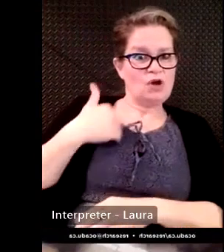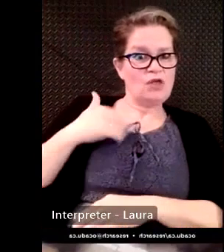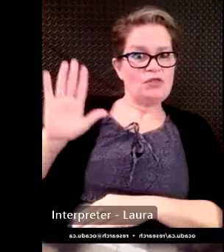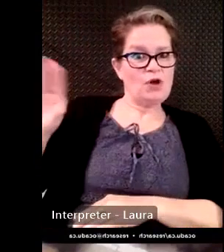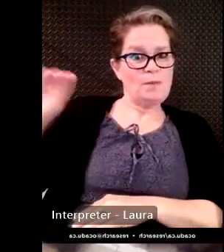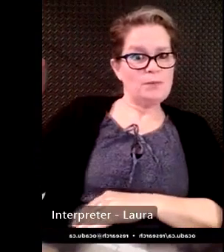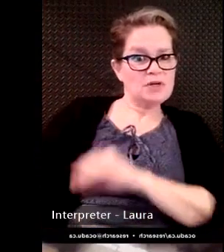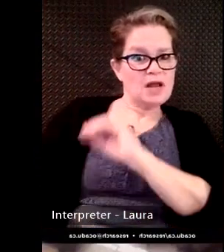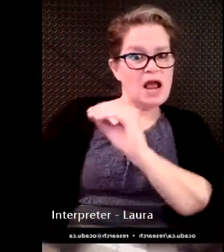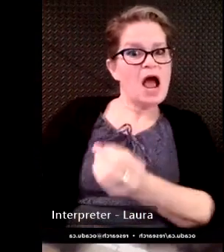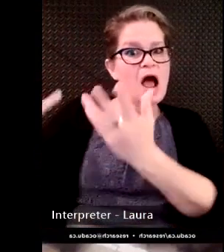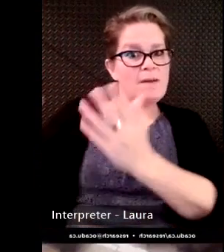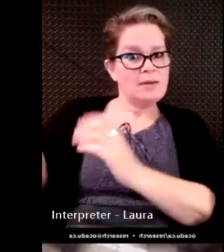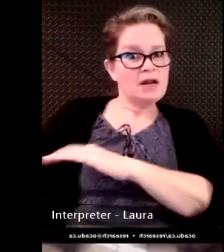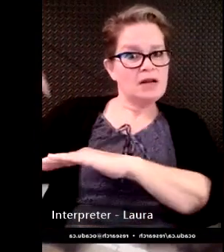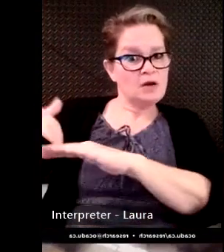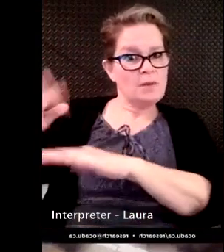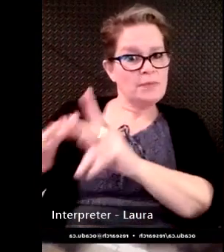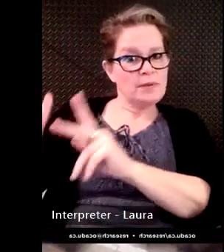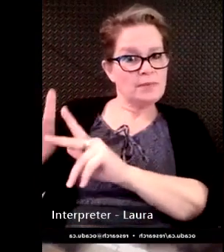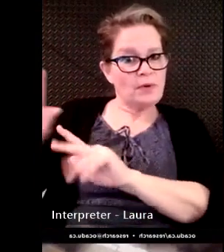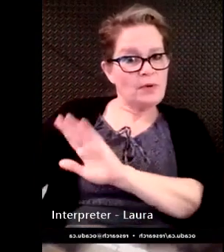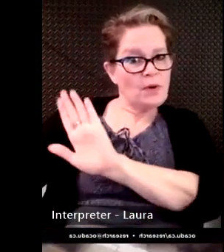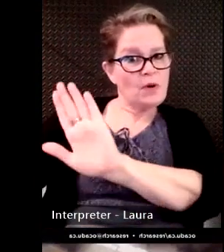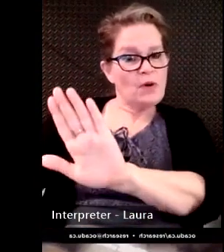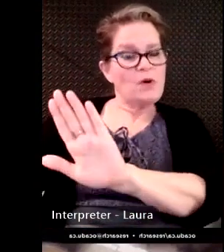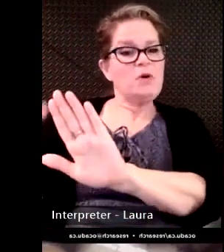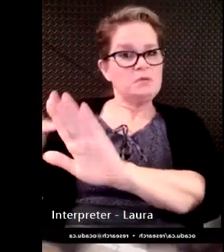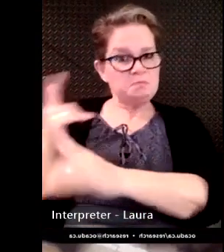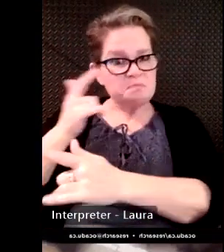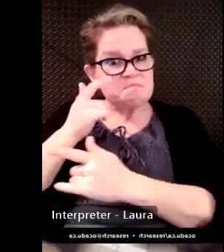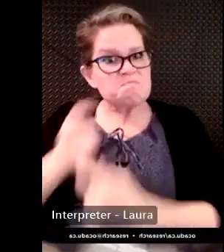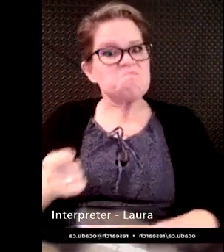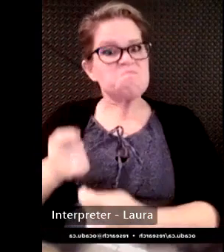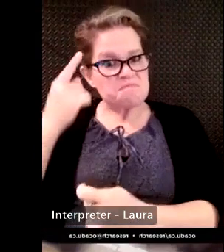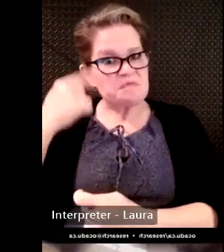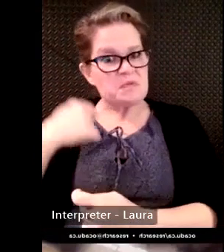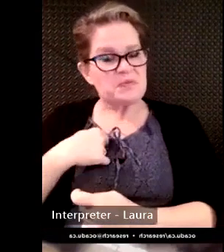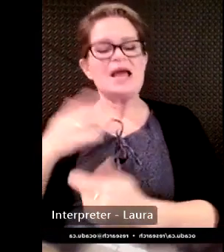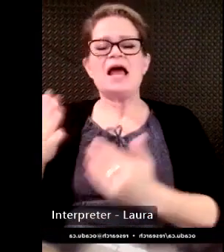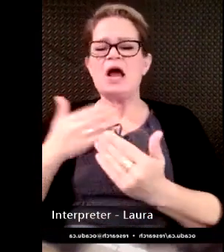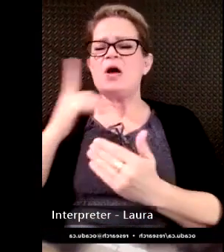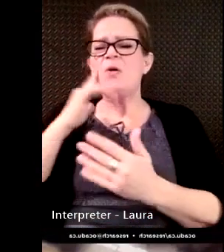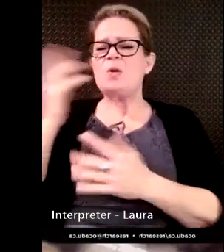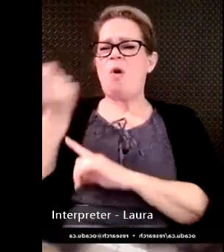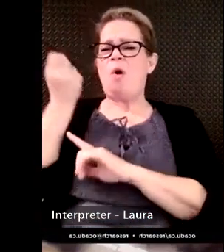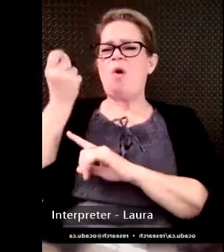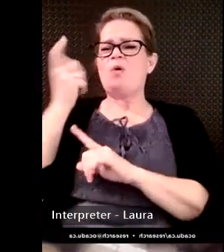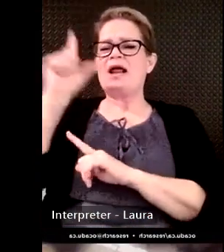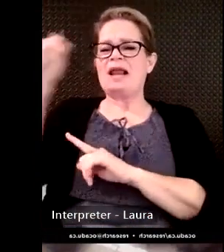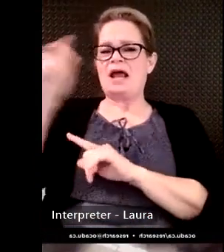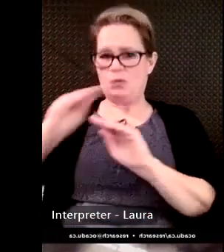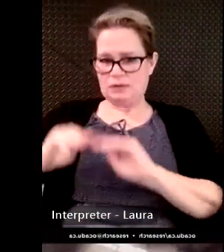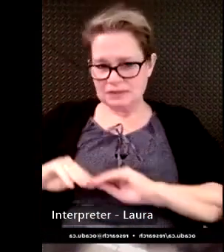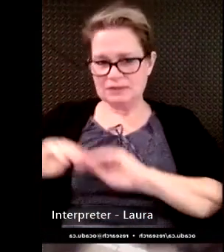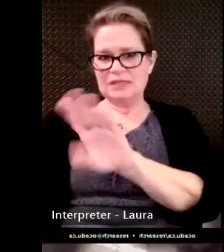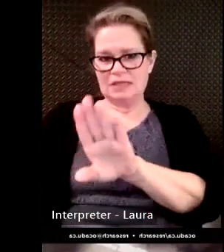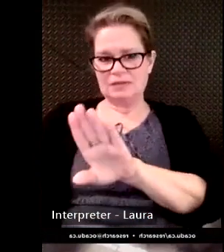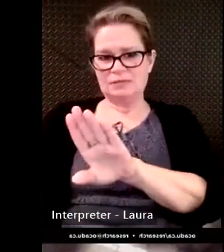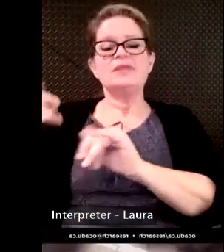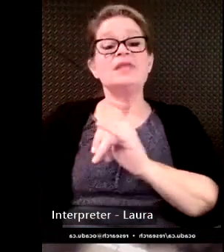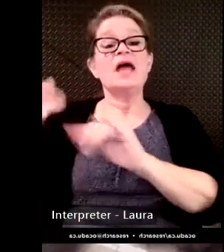send it out to you, but today I'm very happy to introduce a wonderful set of folks